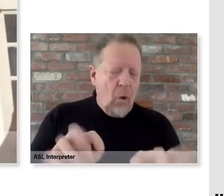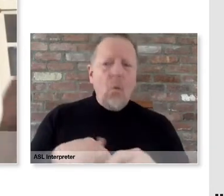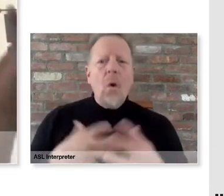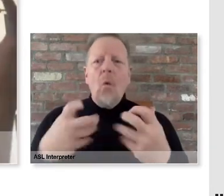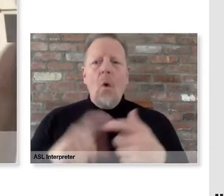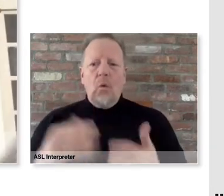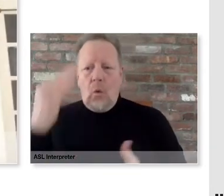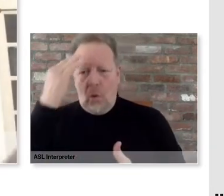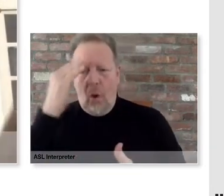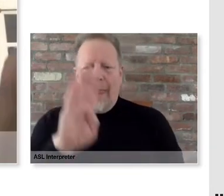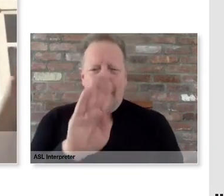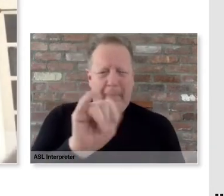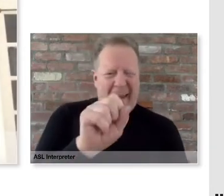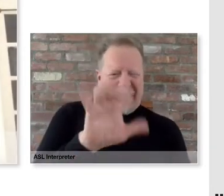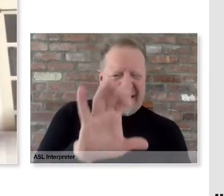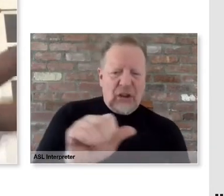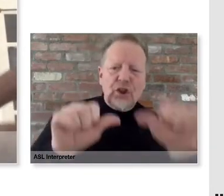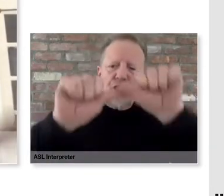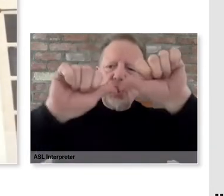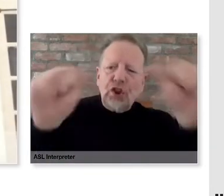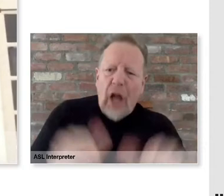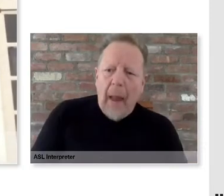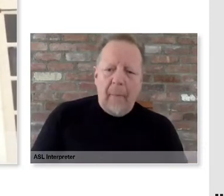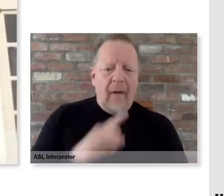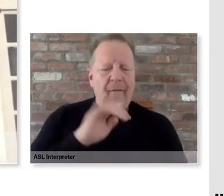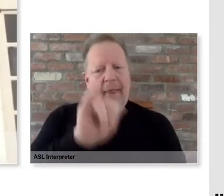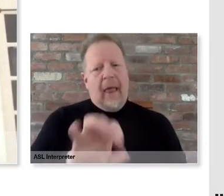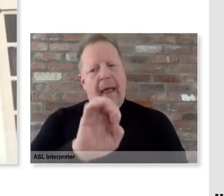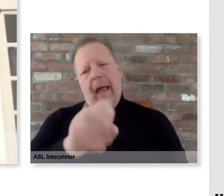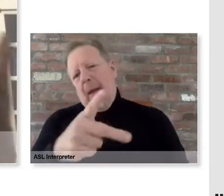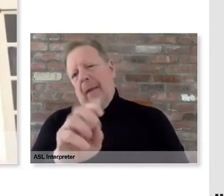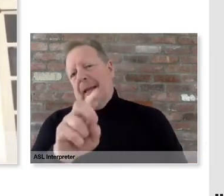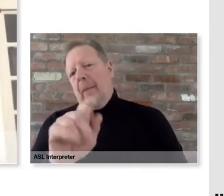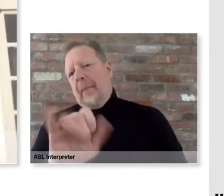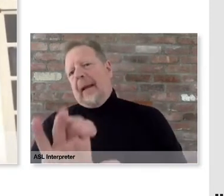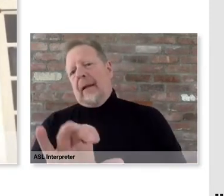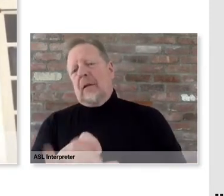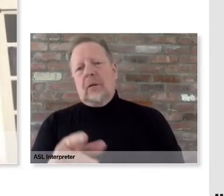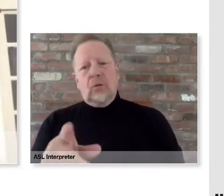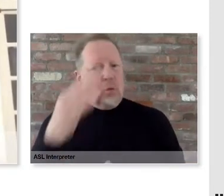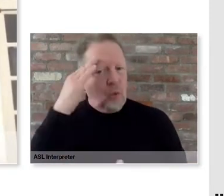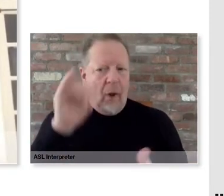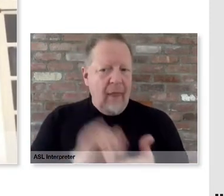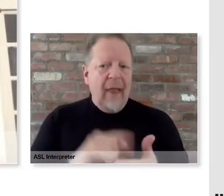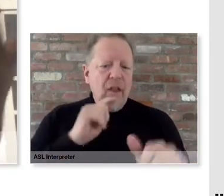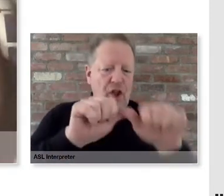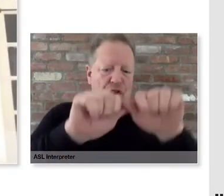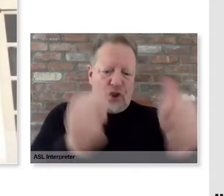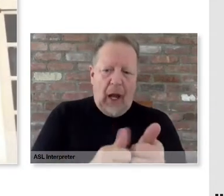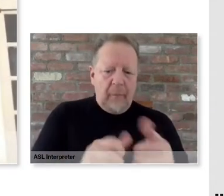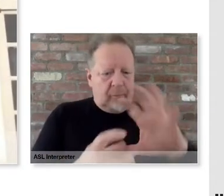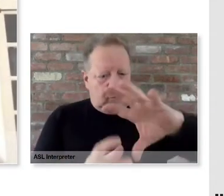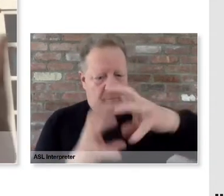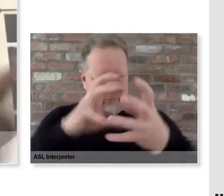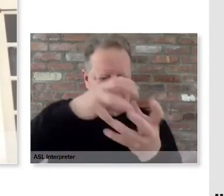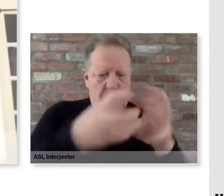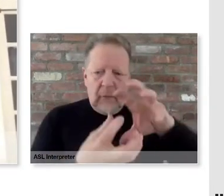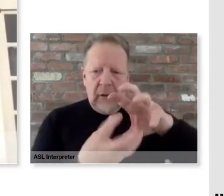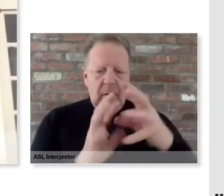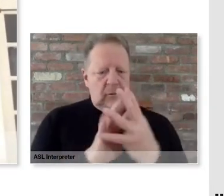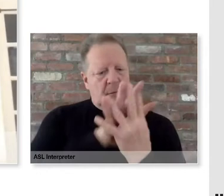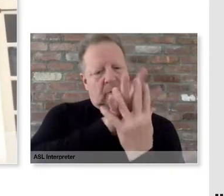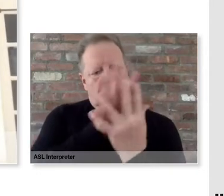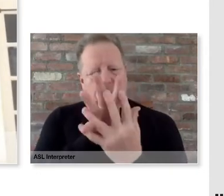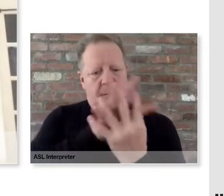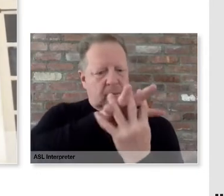the basic shape of the epidemic. And of course, you know this better than anyone, Stephen, with regards to kind of the shape and the wave analogies and these